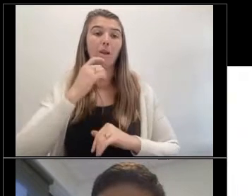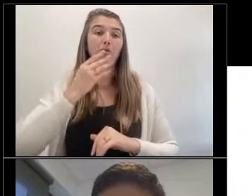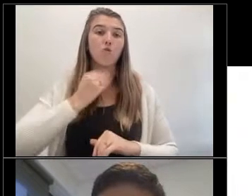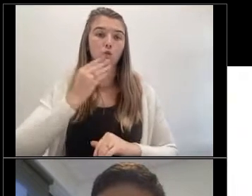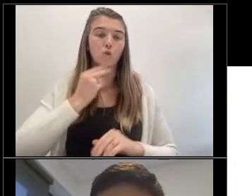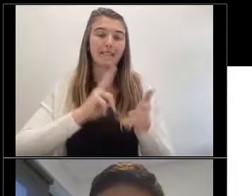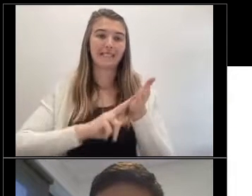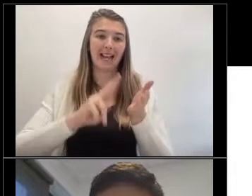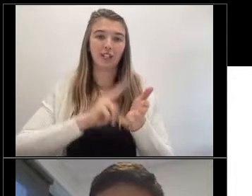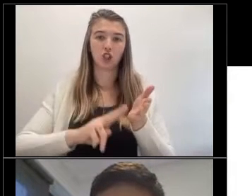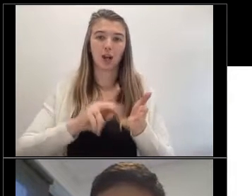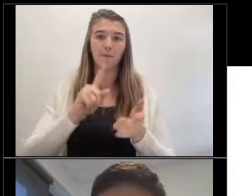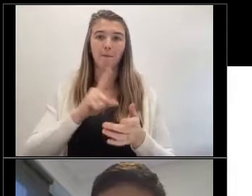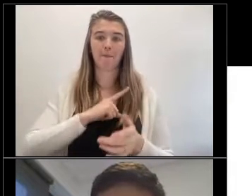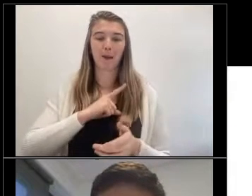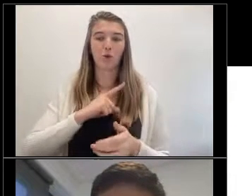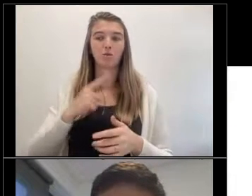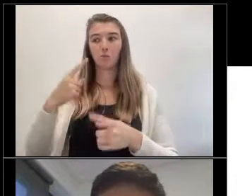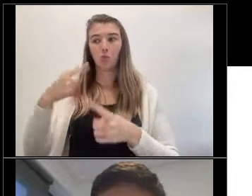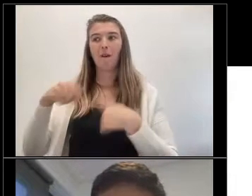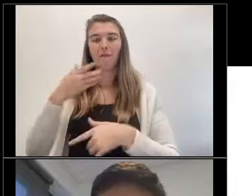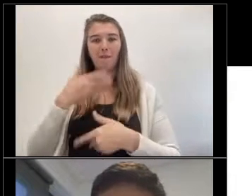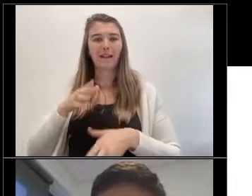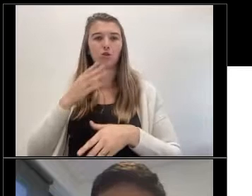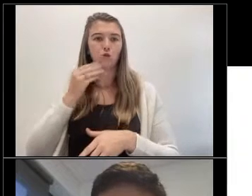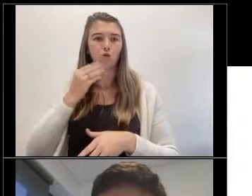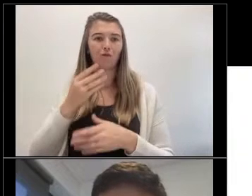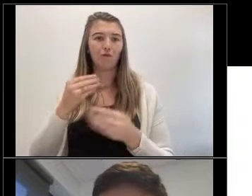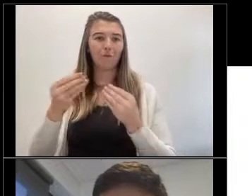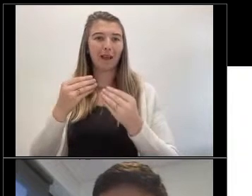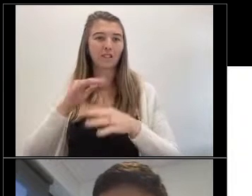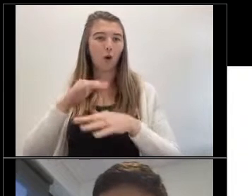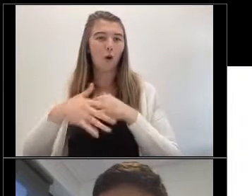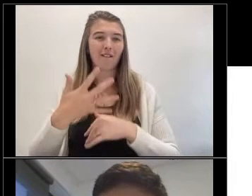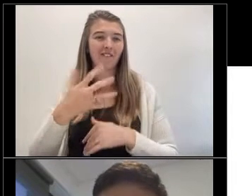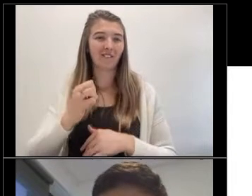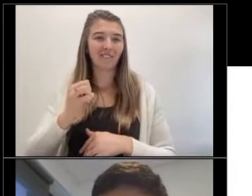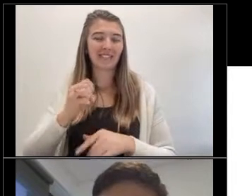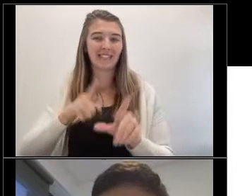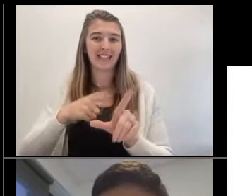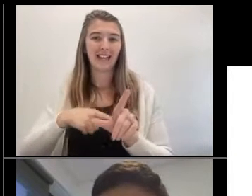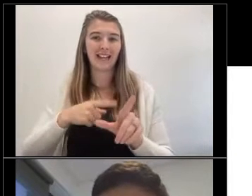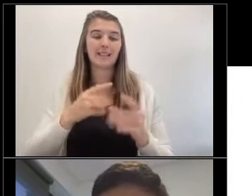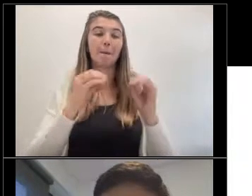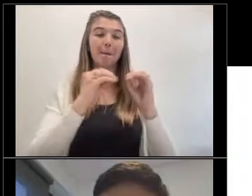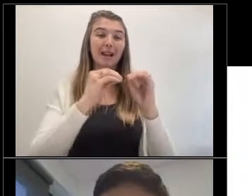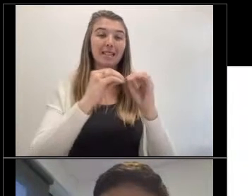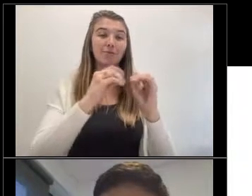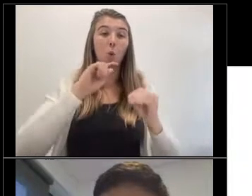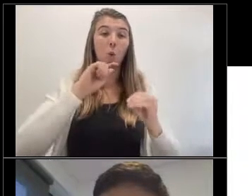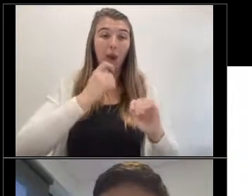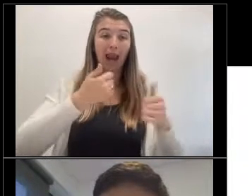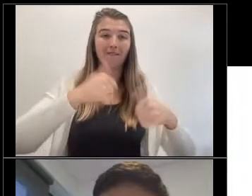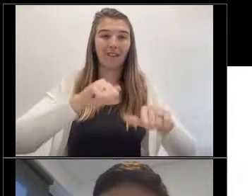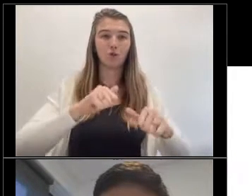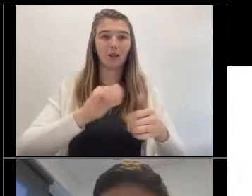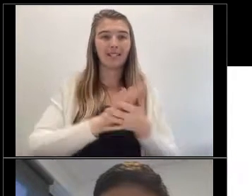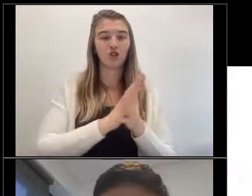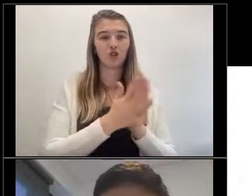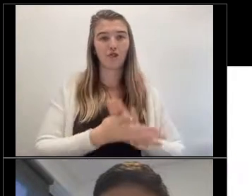using plastic over the last 50 years. Bacteria will definitely evolve to be able to degrade it. So, they will